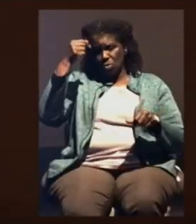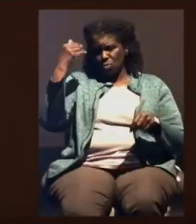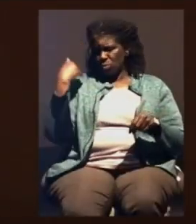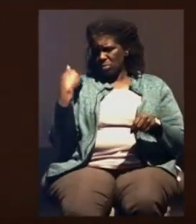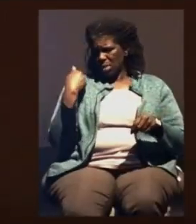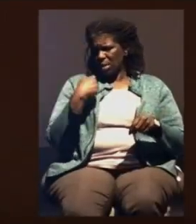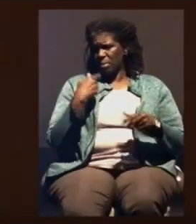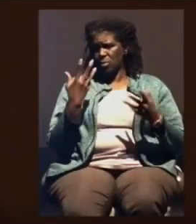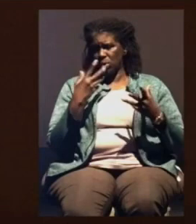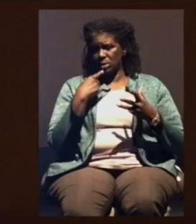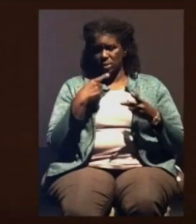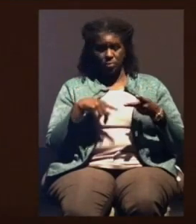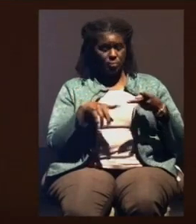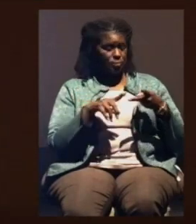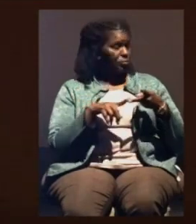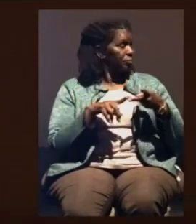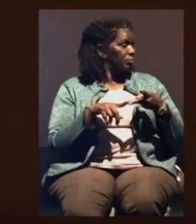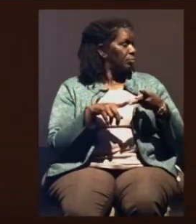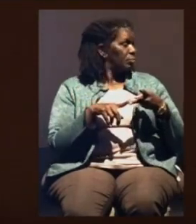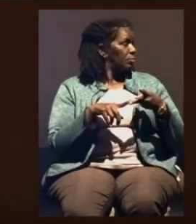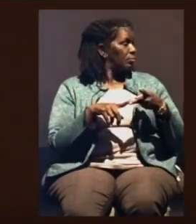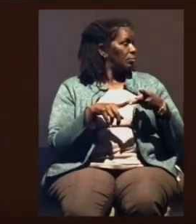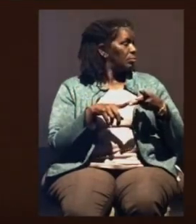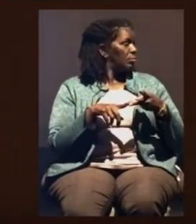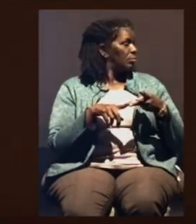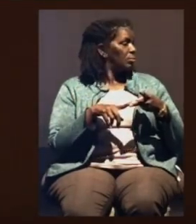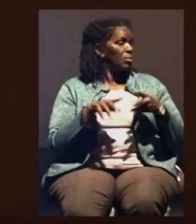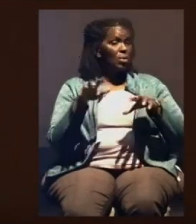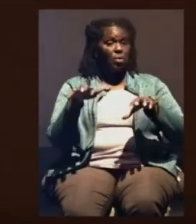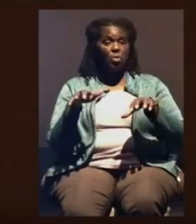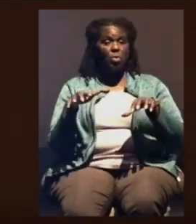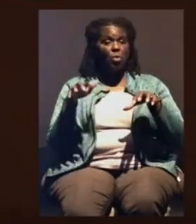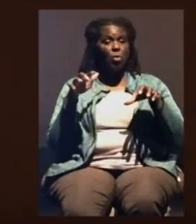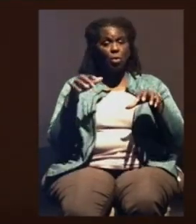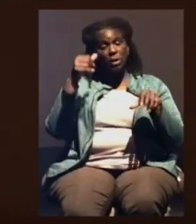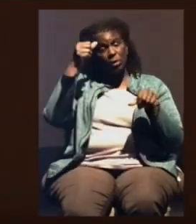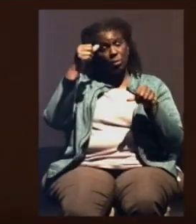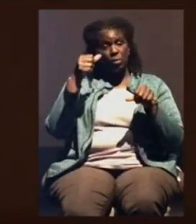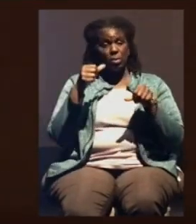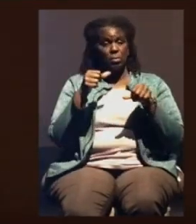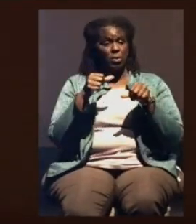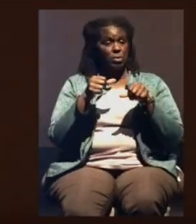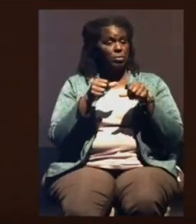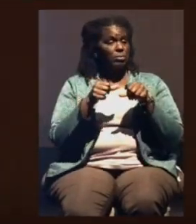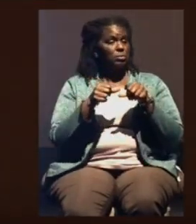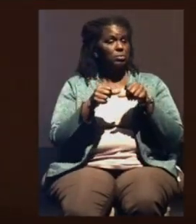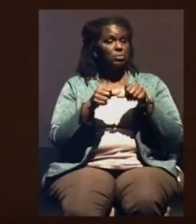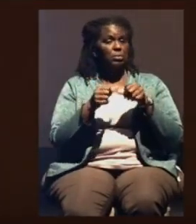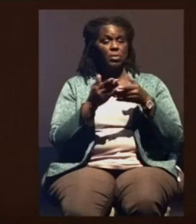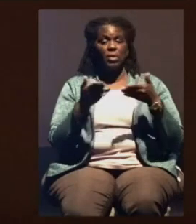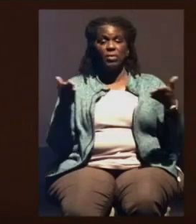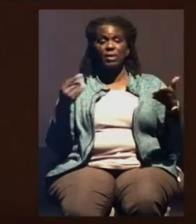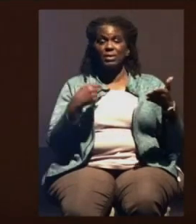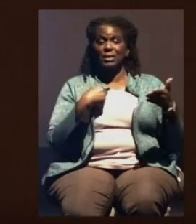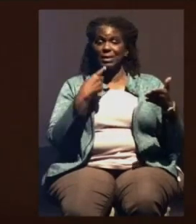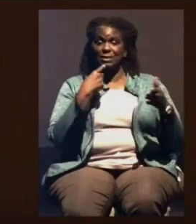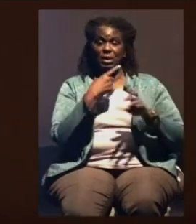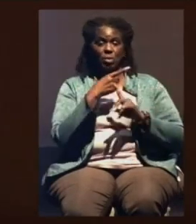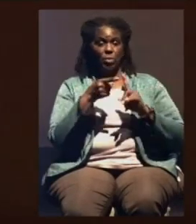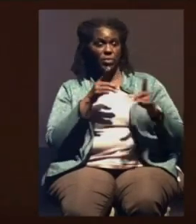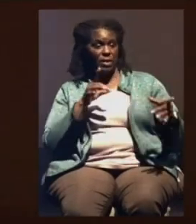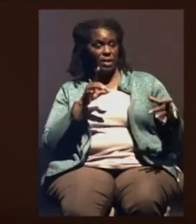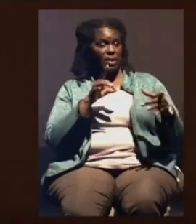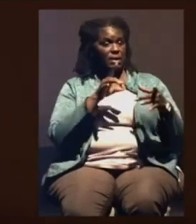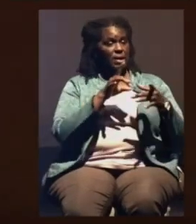say. And the second is the audience tends to remember the things I said when they can remember